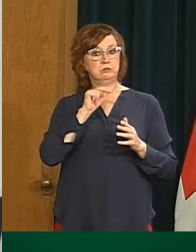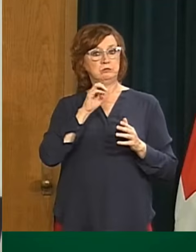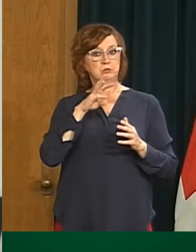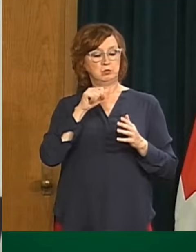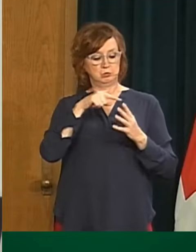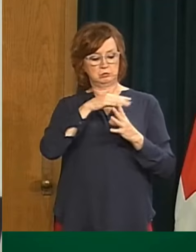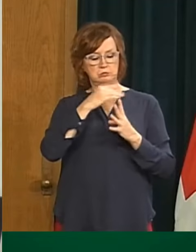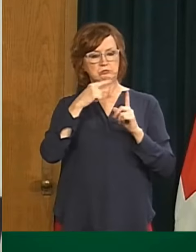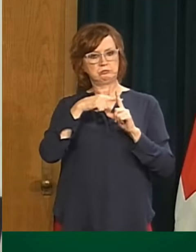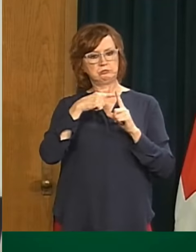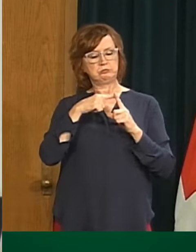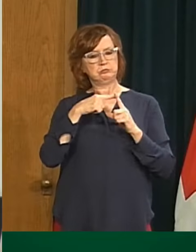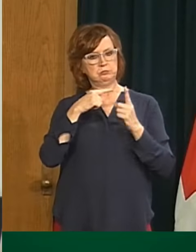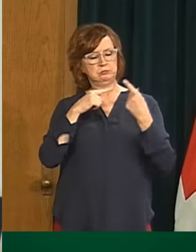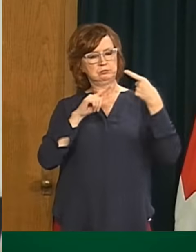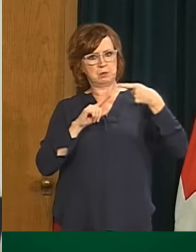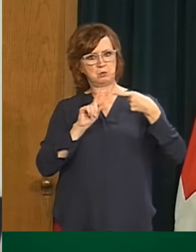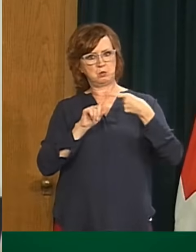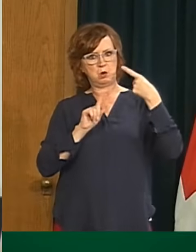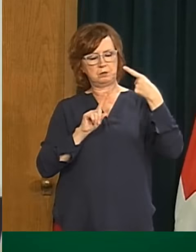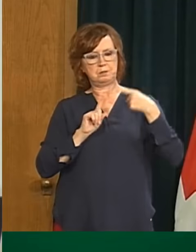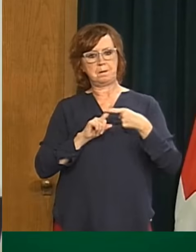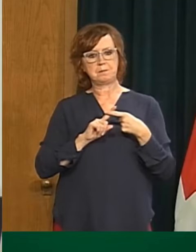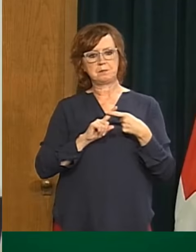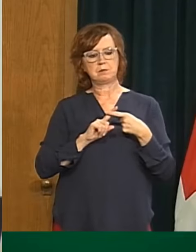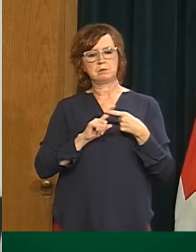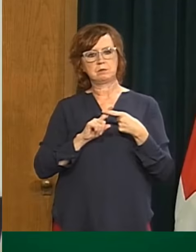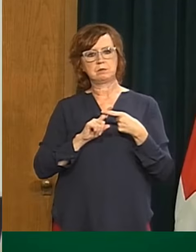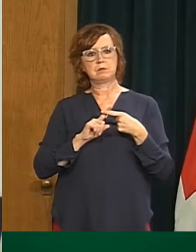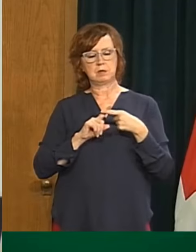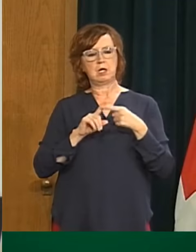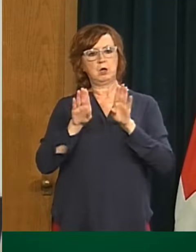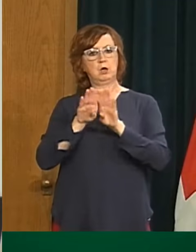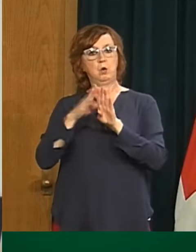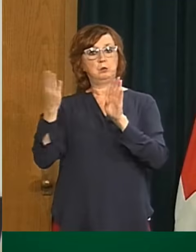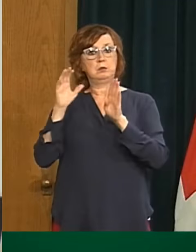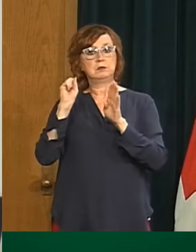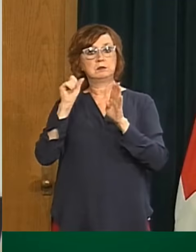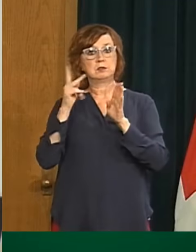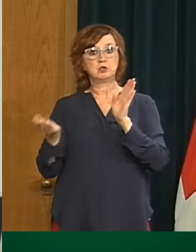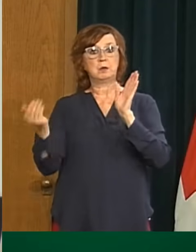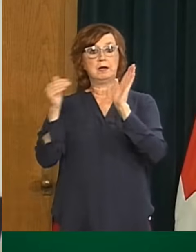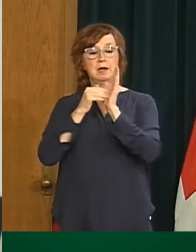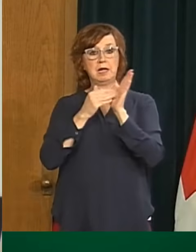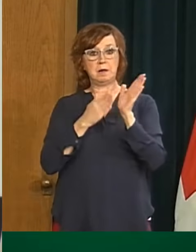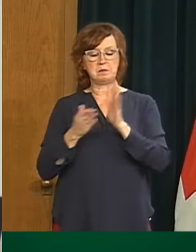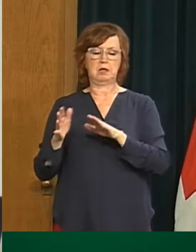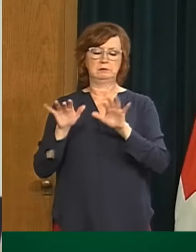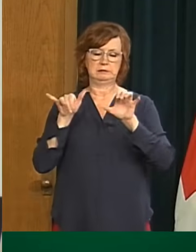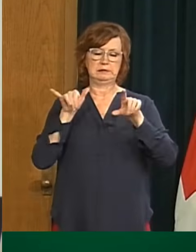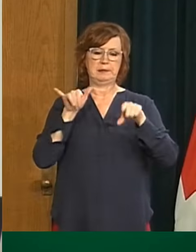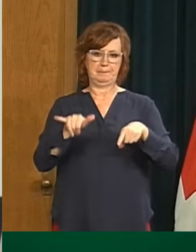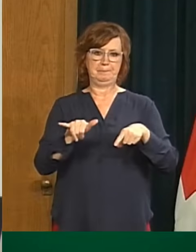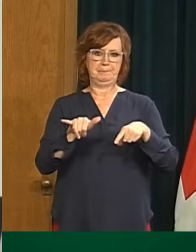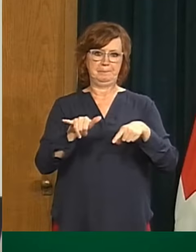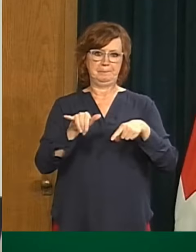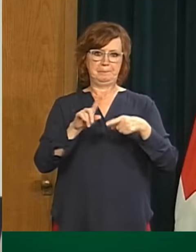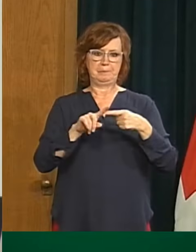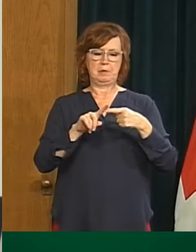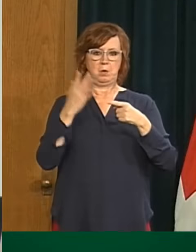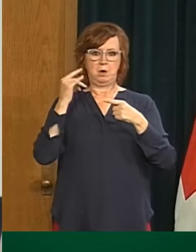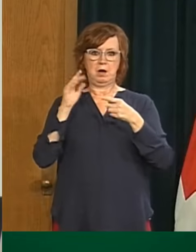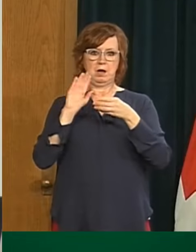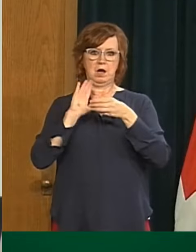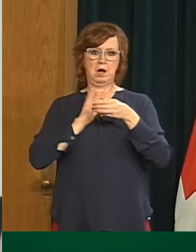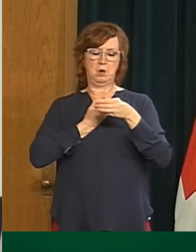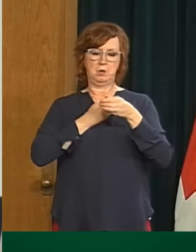quite flat in terms of the curve in most of Saskatchewan. But I think we need to obviously pause that in settings